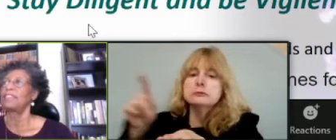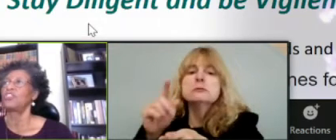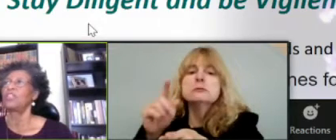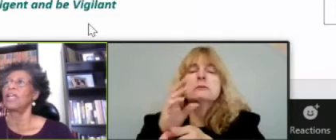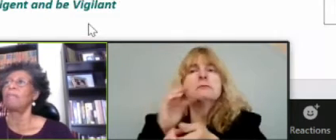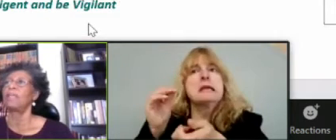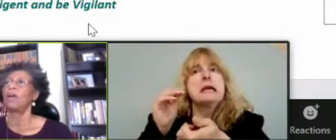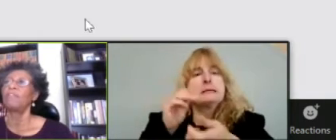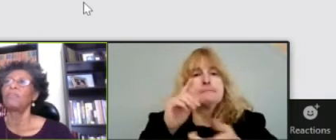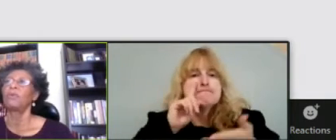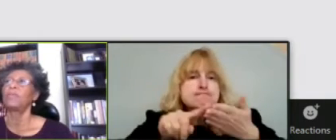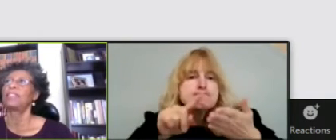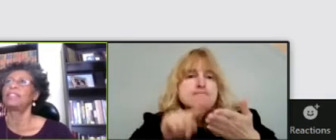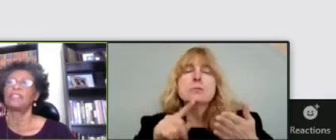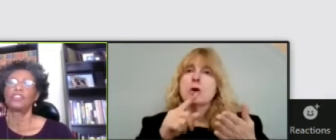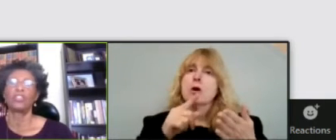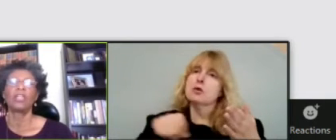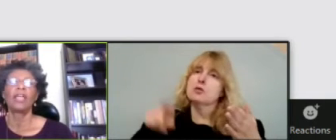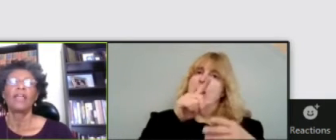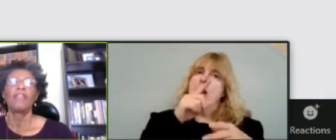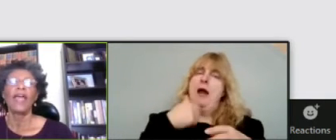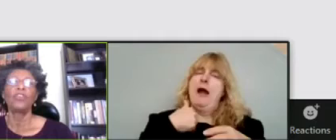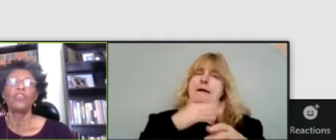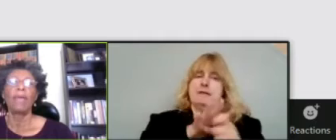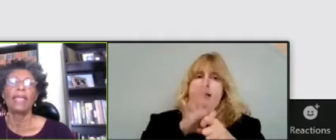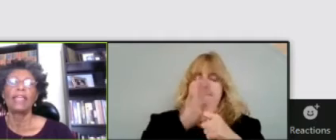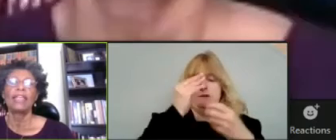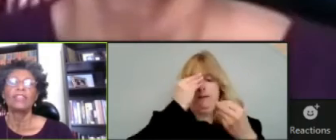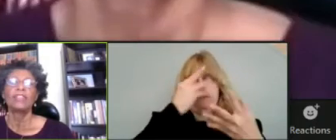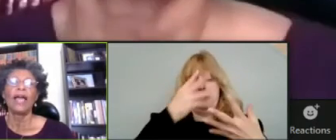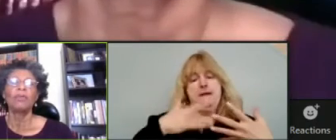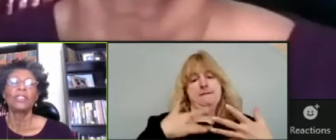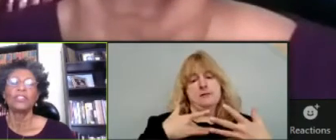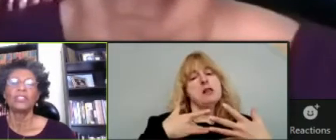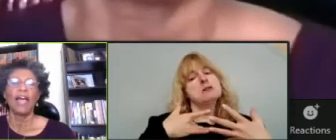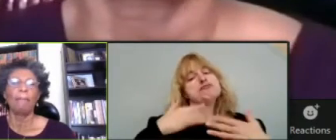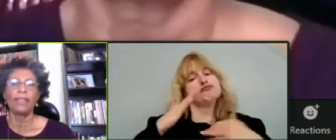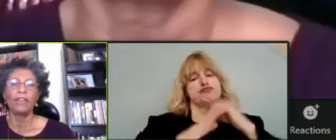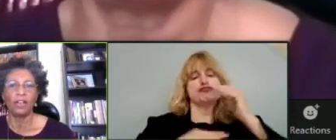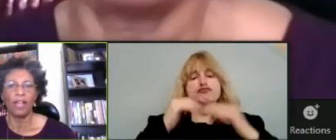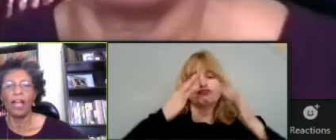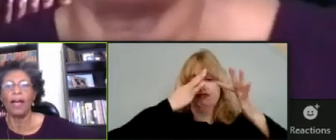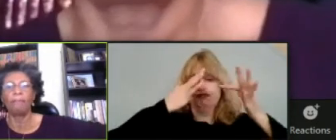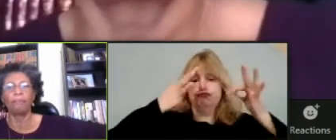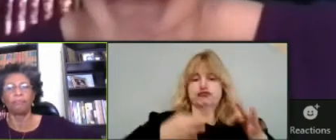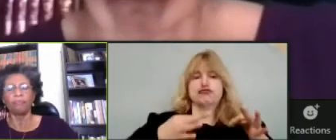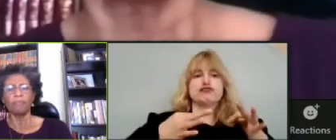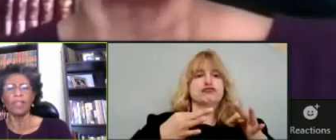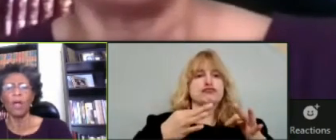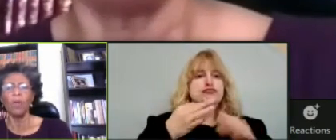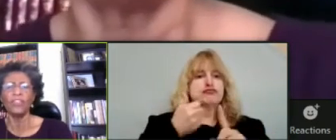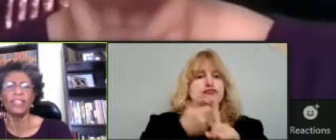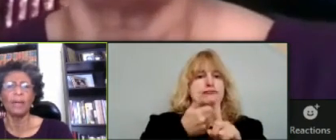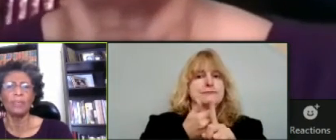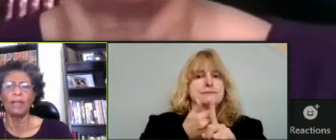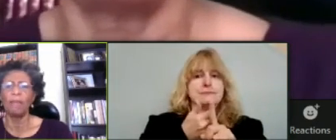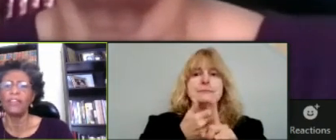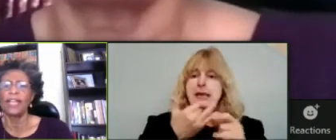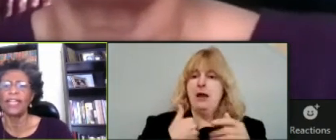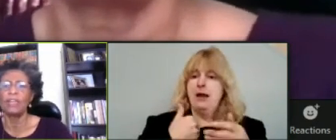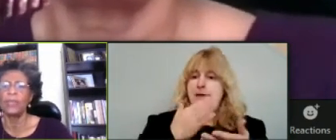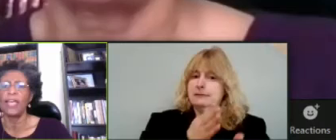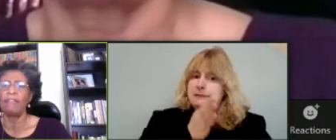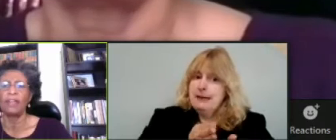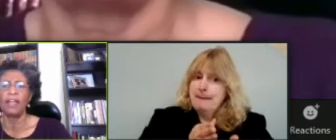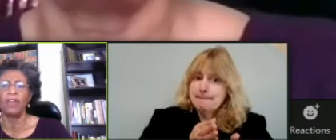informed decision and be comfortable with the decision that you make. So I'm going to stop here. Hopefully that was helpful.